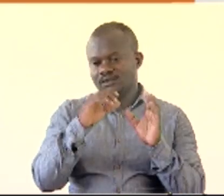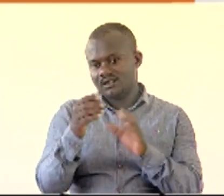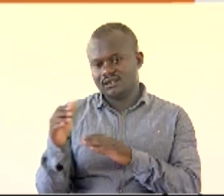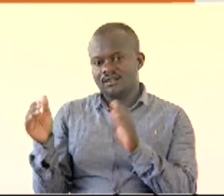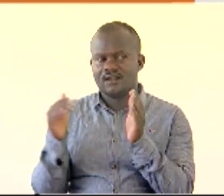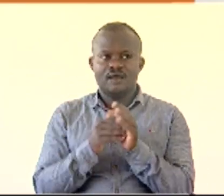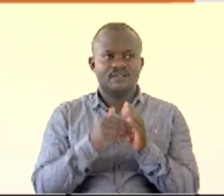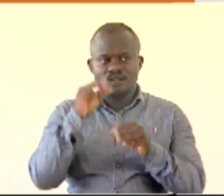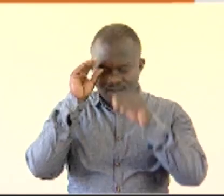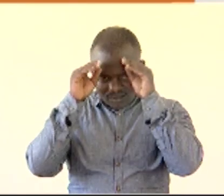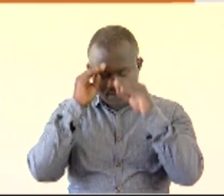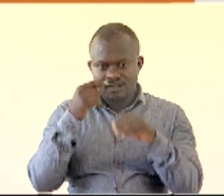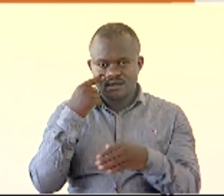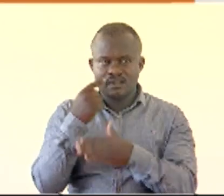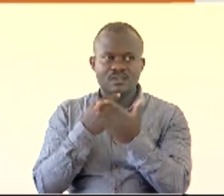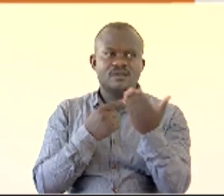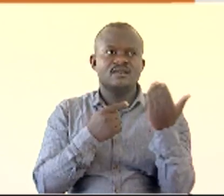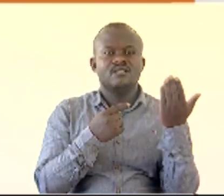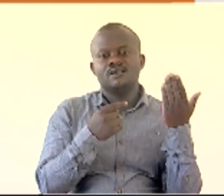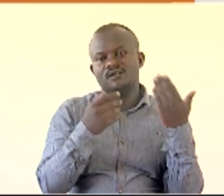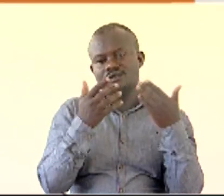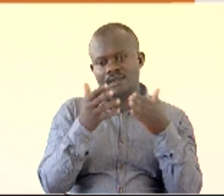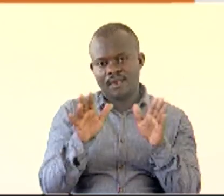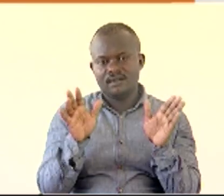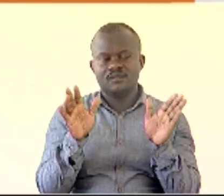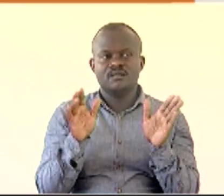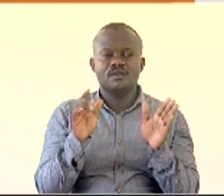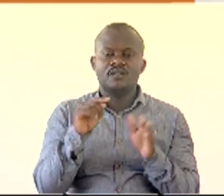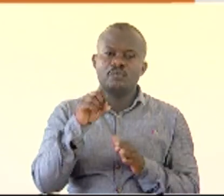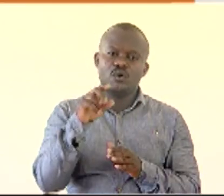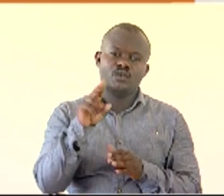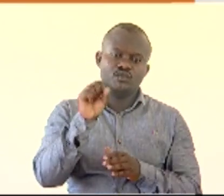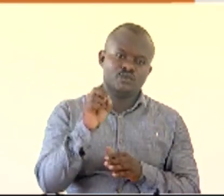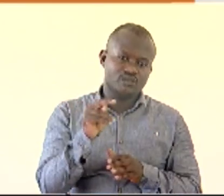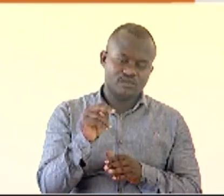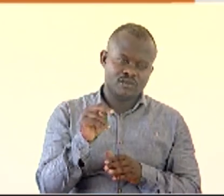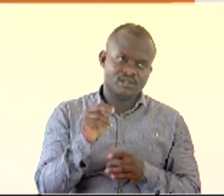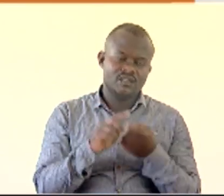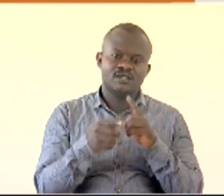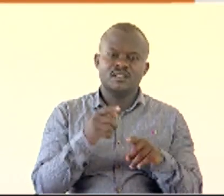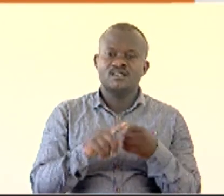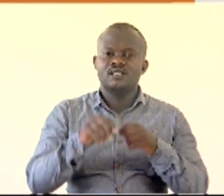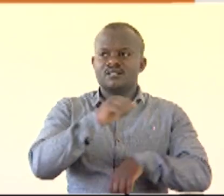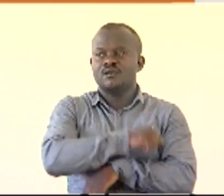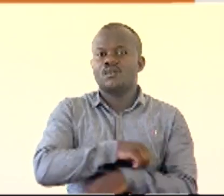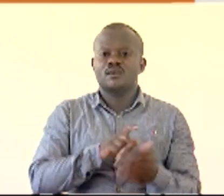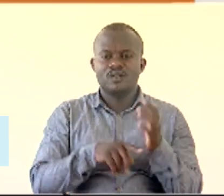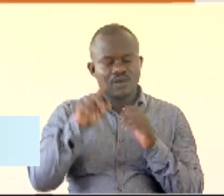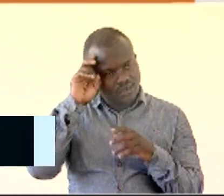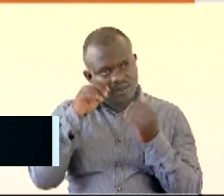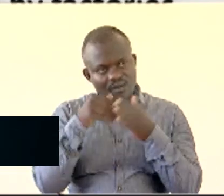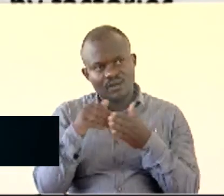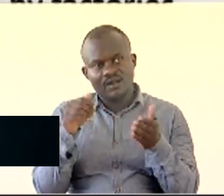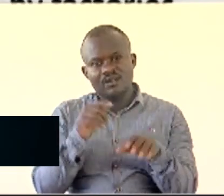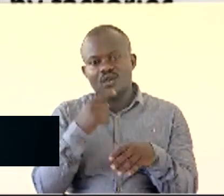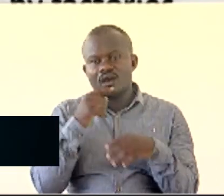the lesson is pollution. Dear students, what do you understand when we talk